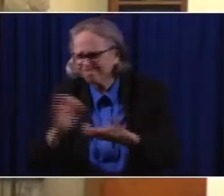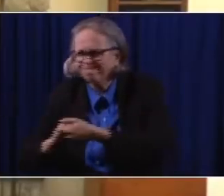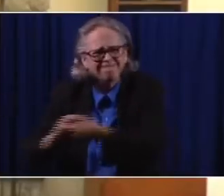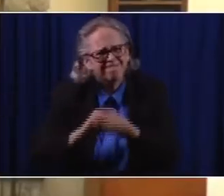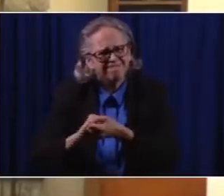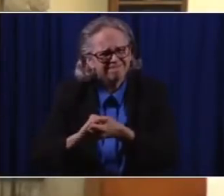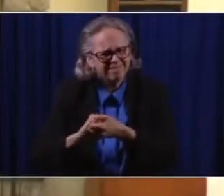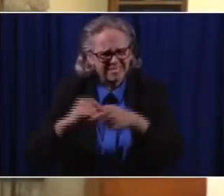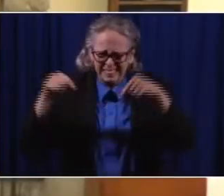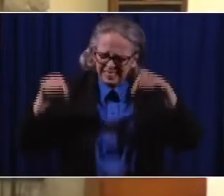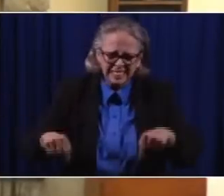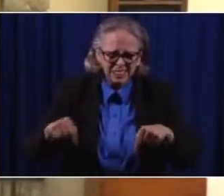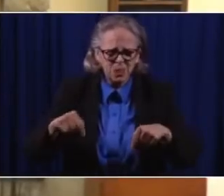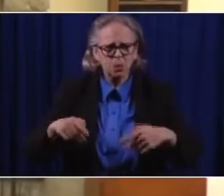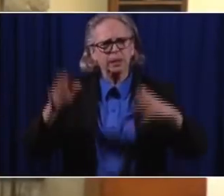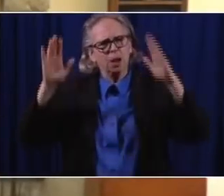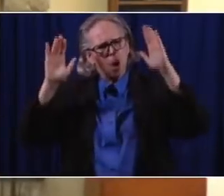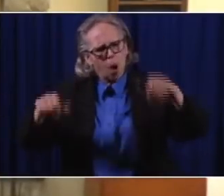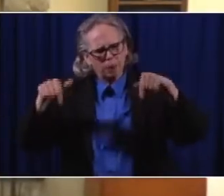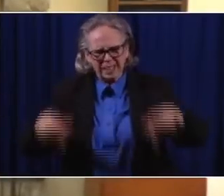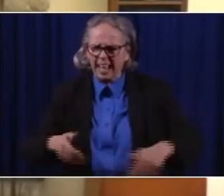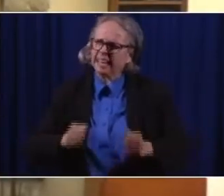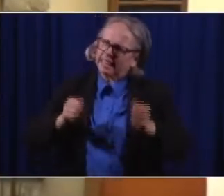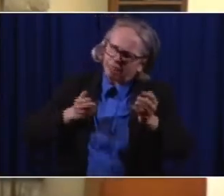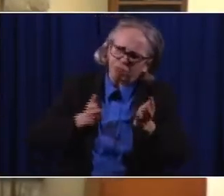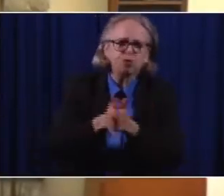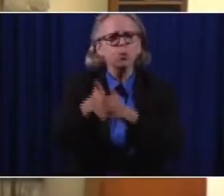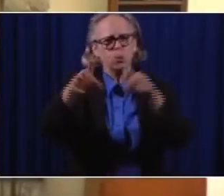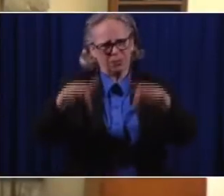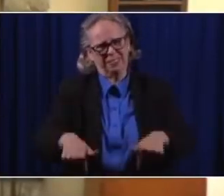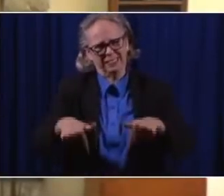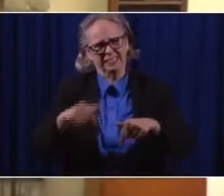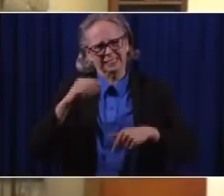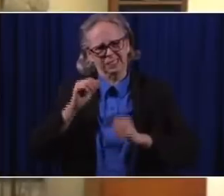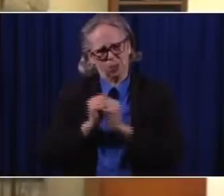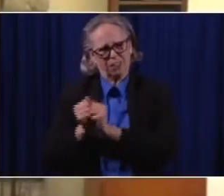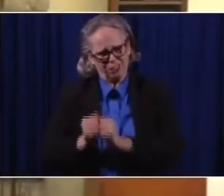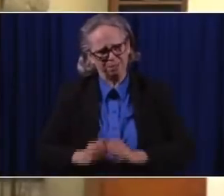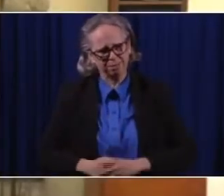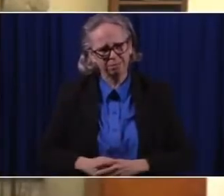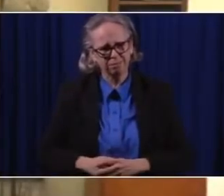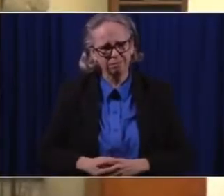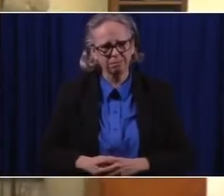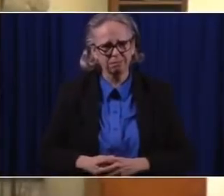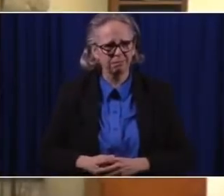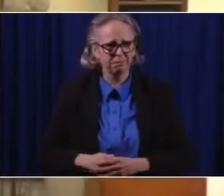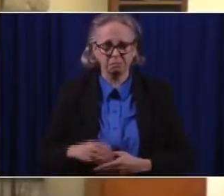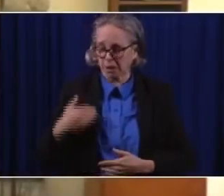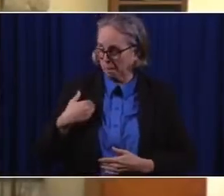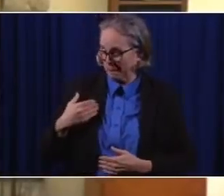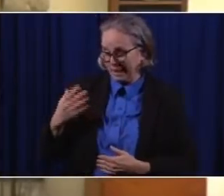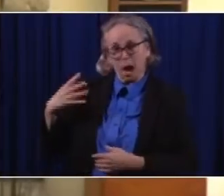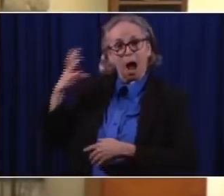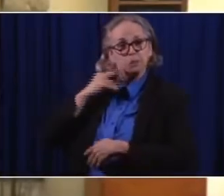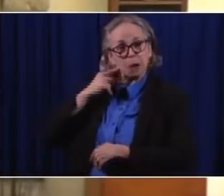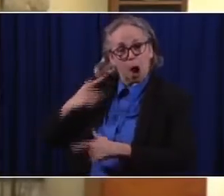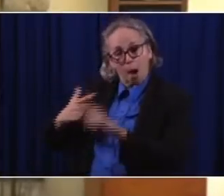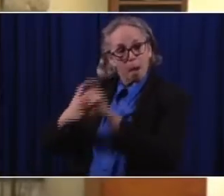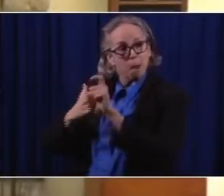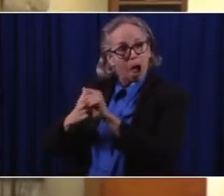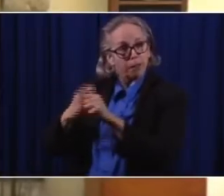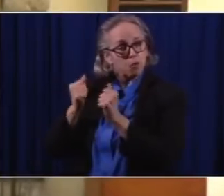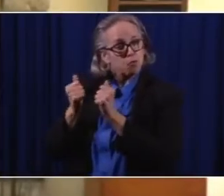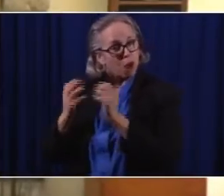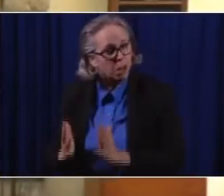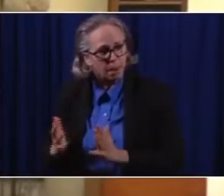I'm not a marathon runner. Some of my kids have run marathons, but they tell me when you get well into it, you think I've already